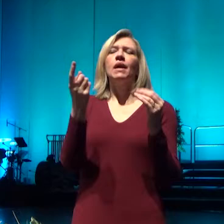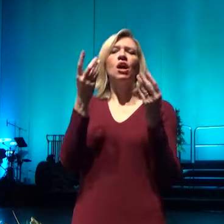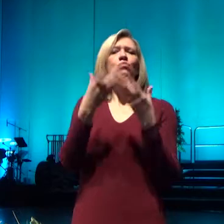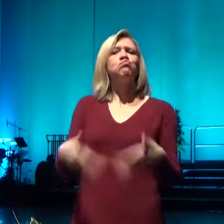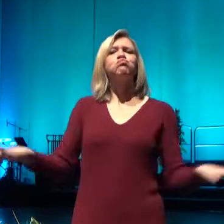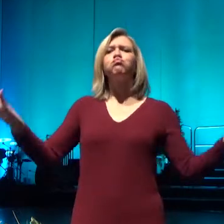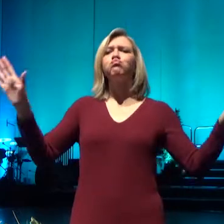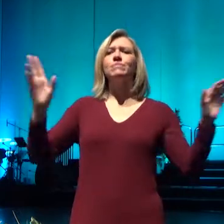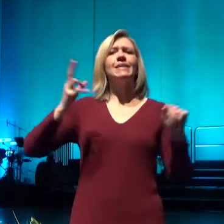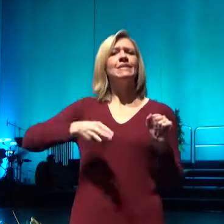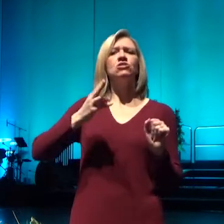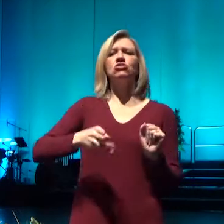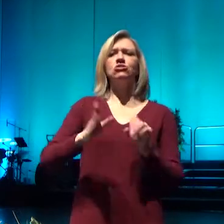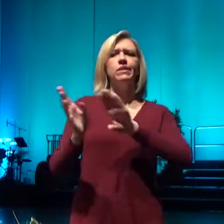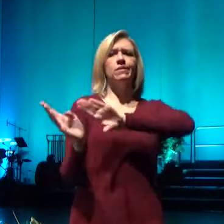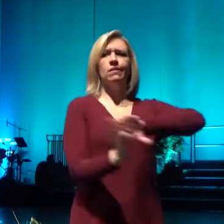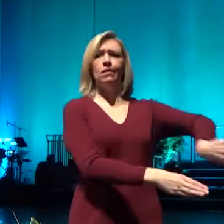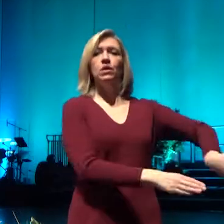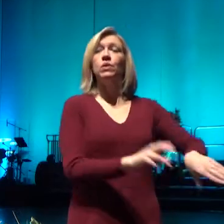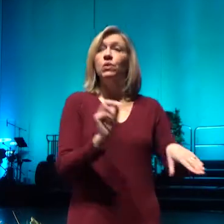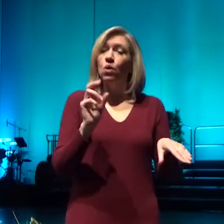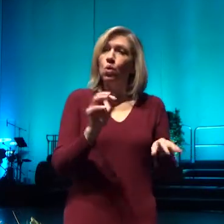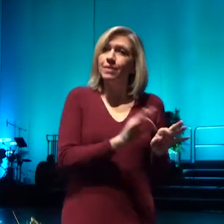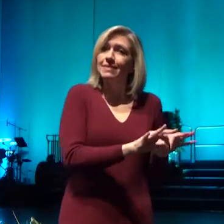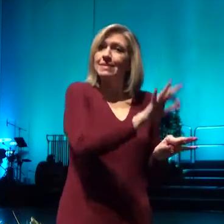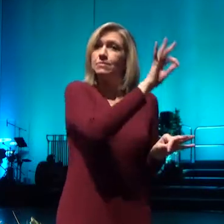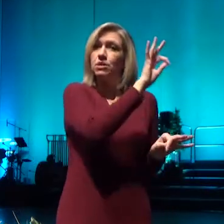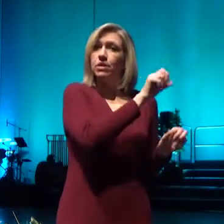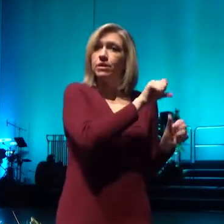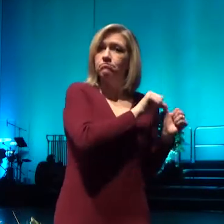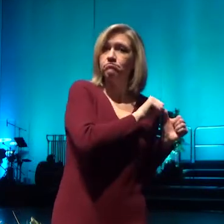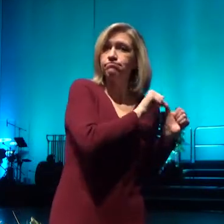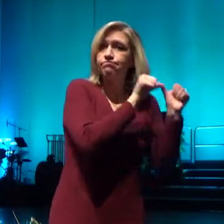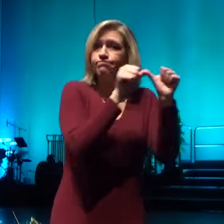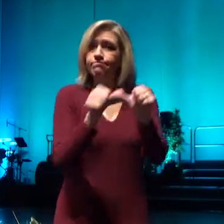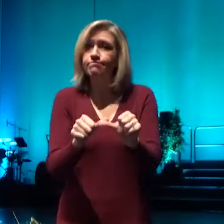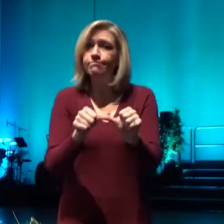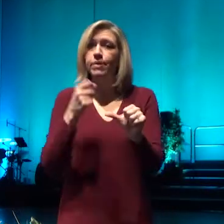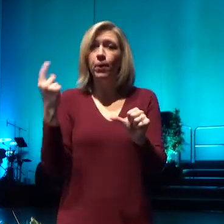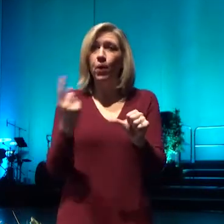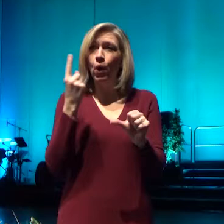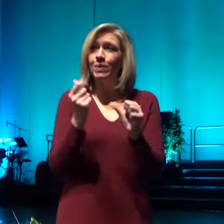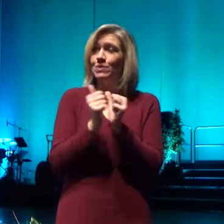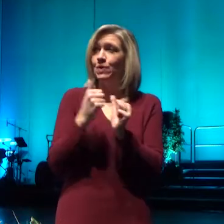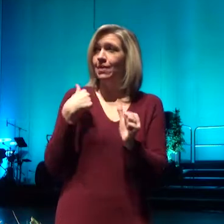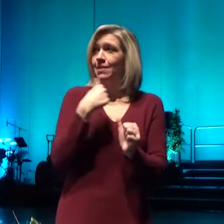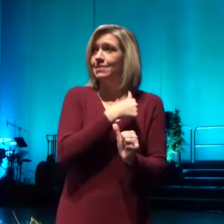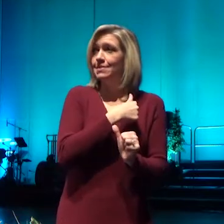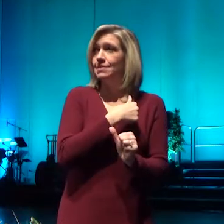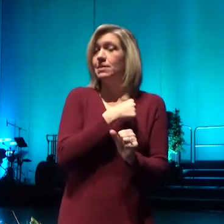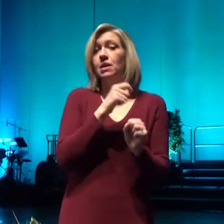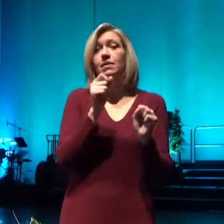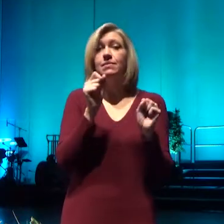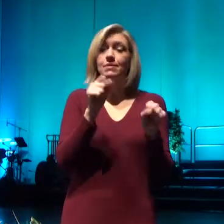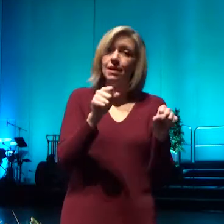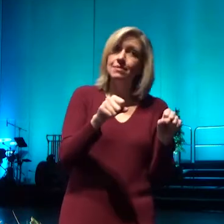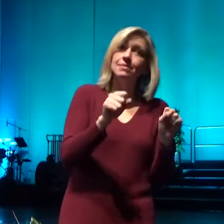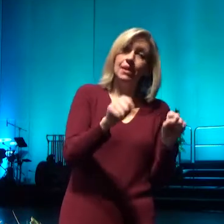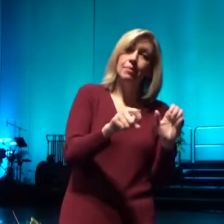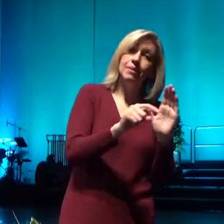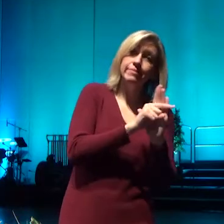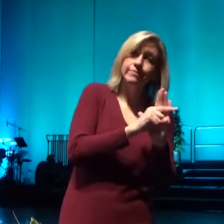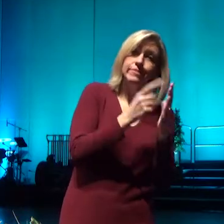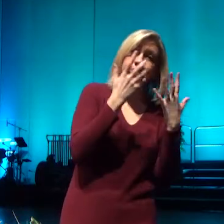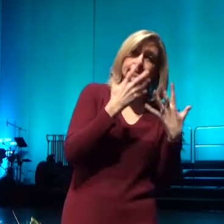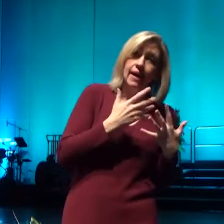foregone history, it's something, the best of it, the spirit of it, is always with us. And yes, it can be sad, and